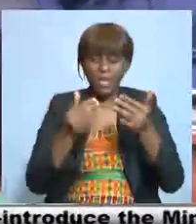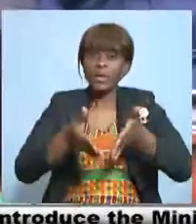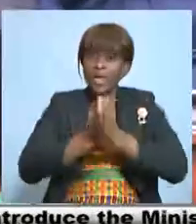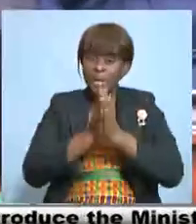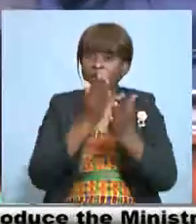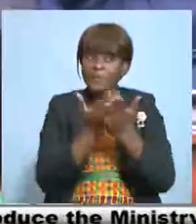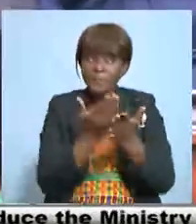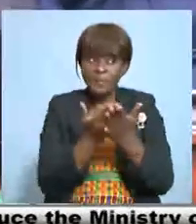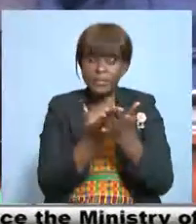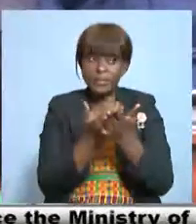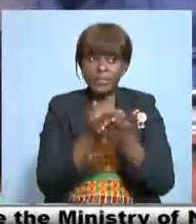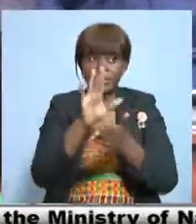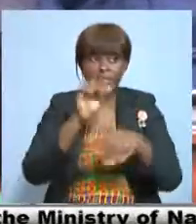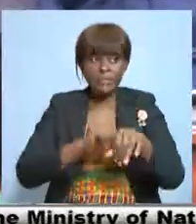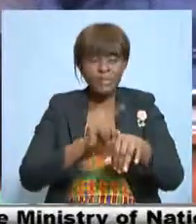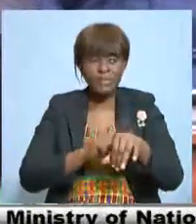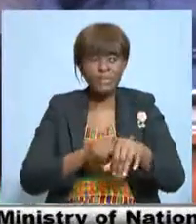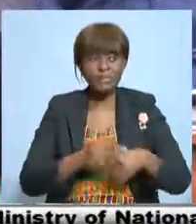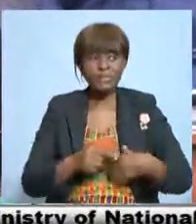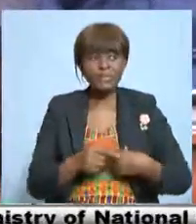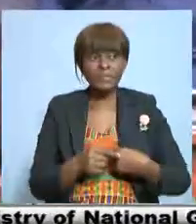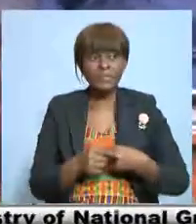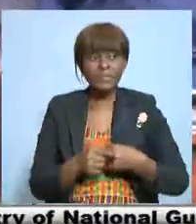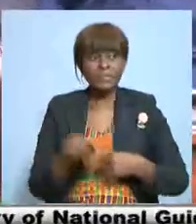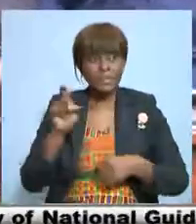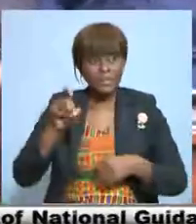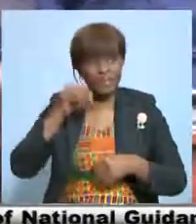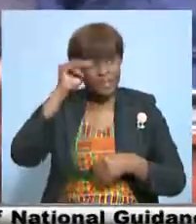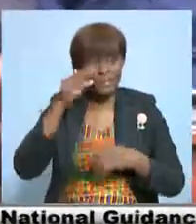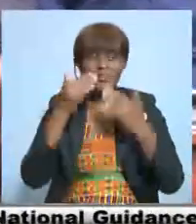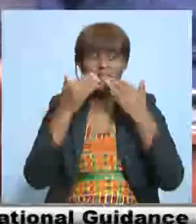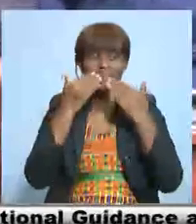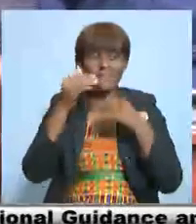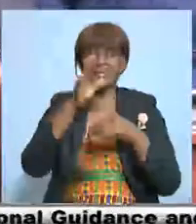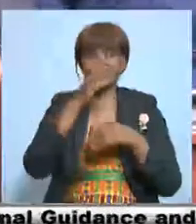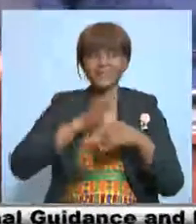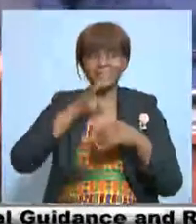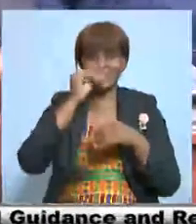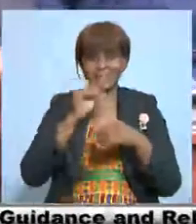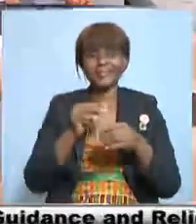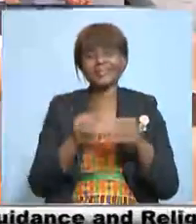Madam you. Speaker. Your time is up. Thank you. We need a ministry. I thank you, Madam Speaker.